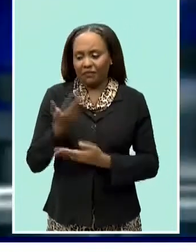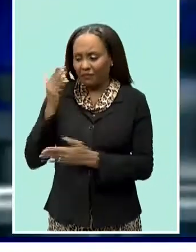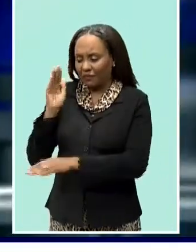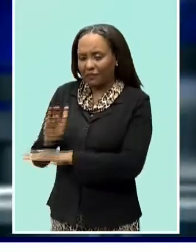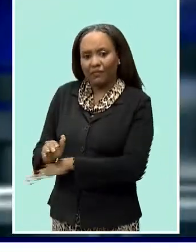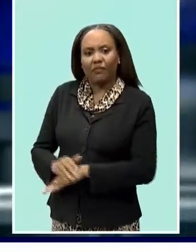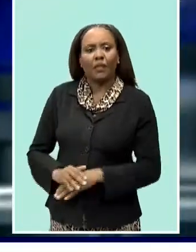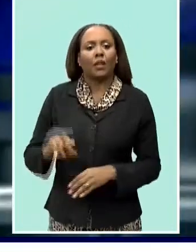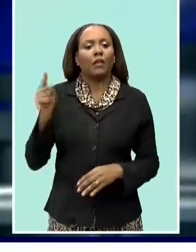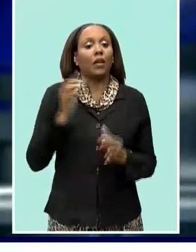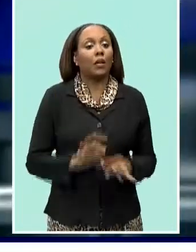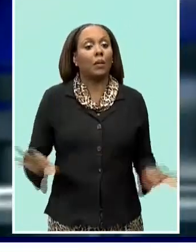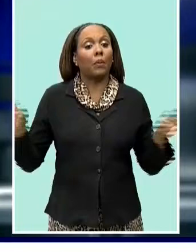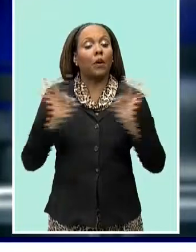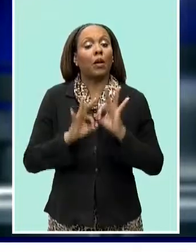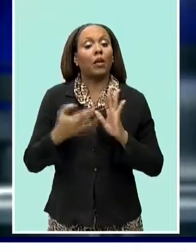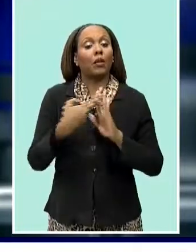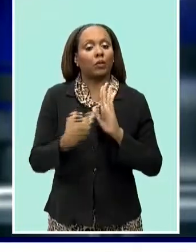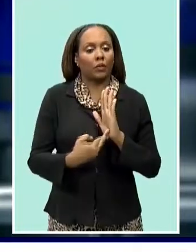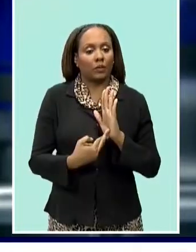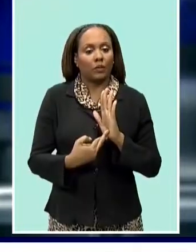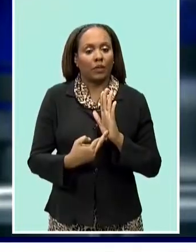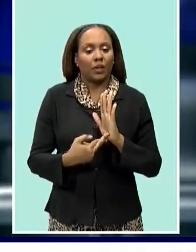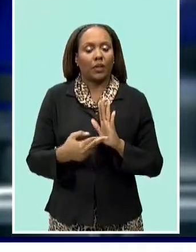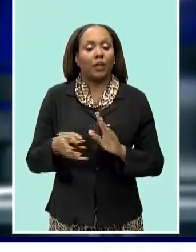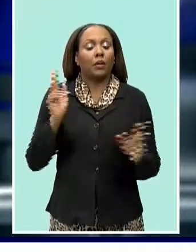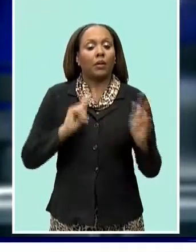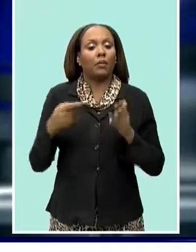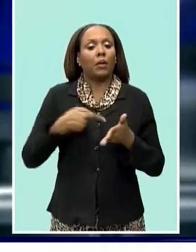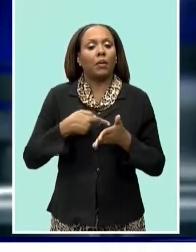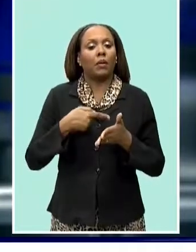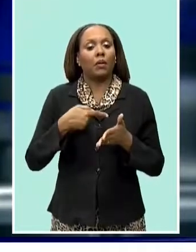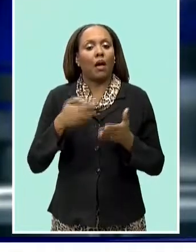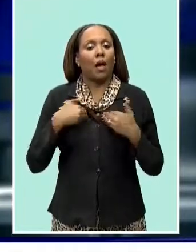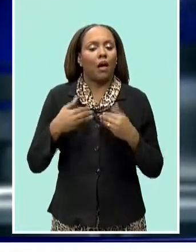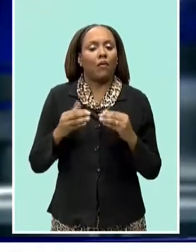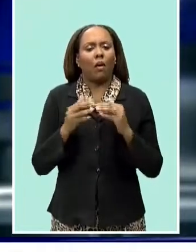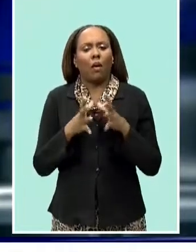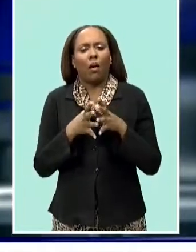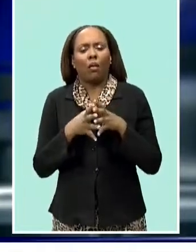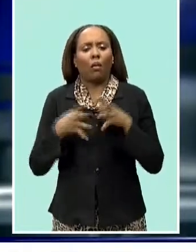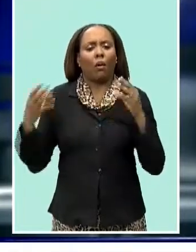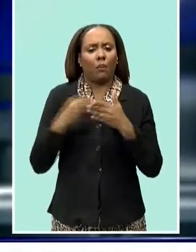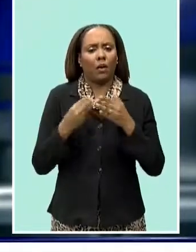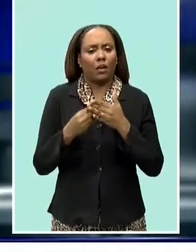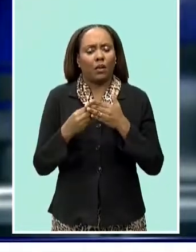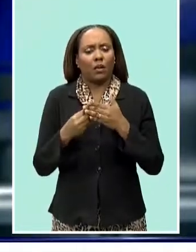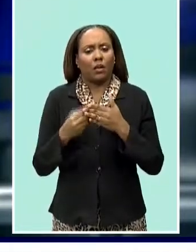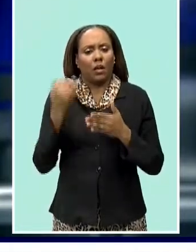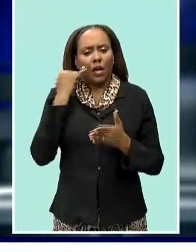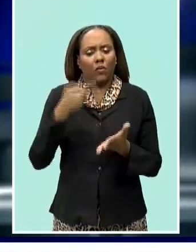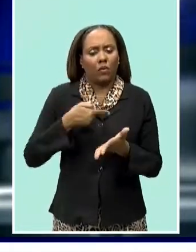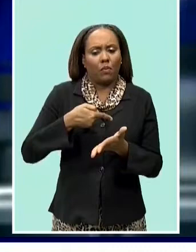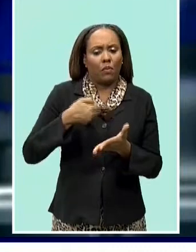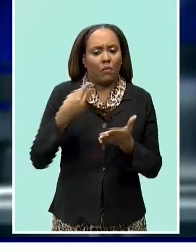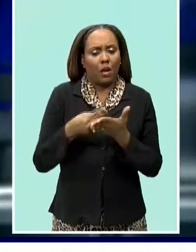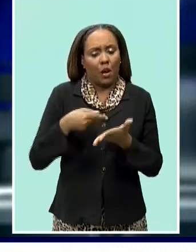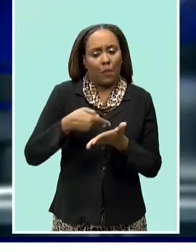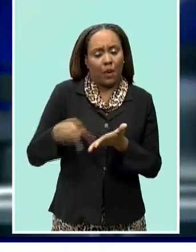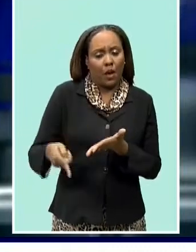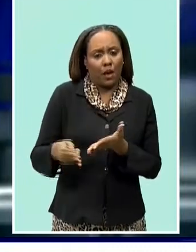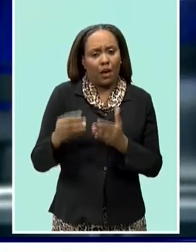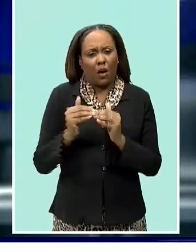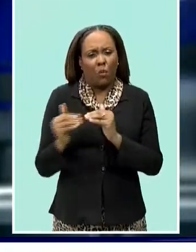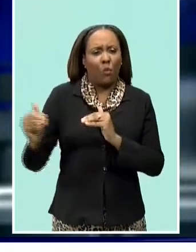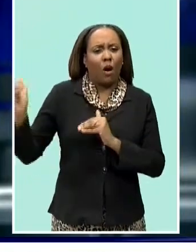first important to note that the rule of thumb here is that the people with higher salaries invariably pay more taxes on their income. Now, let's start